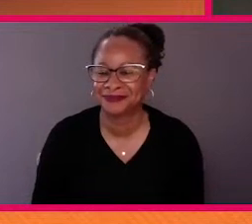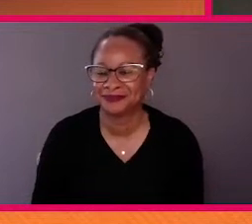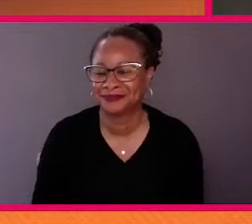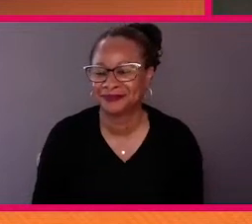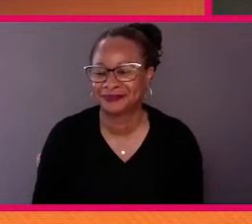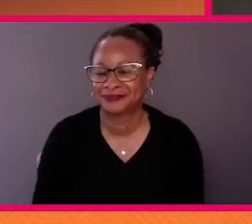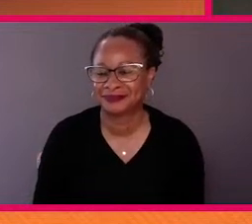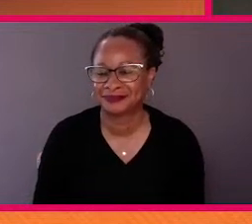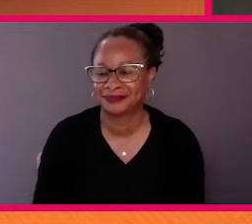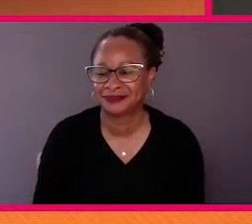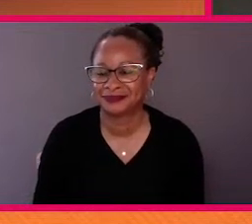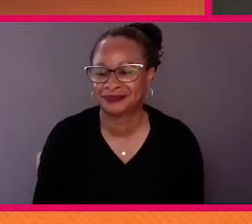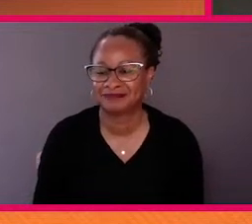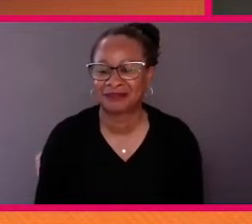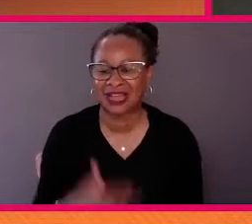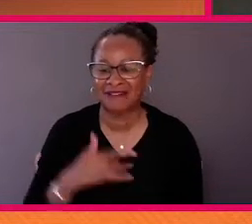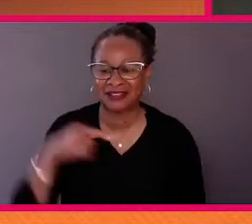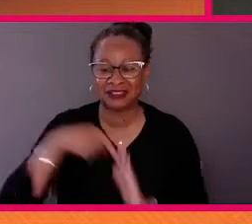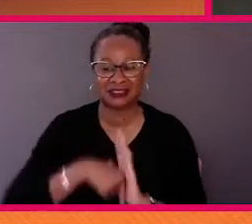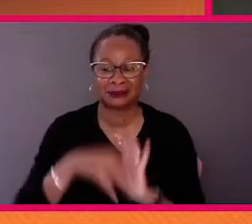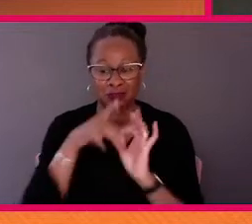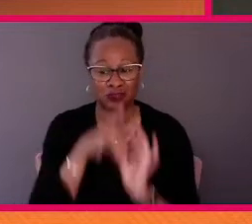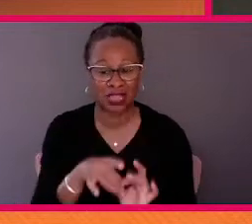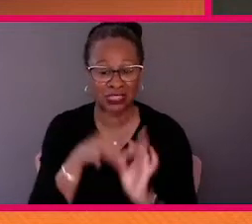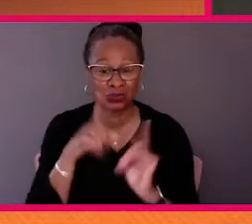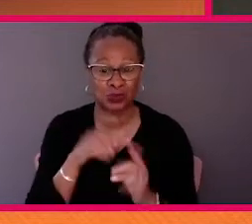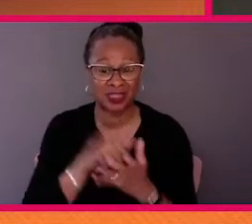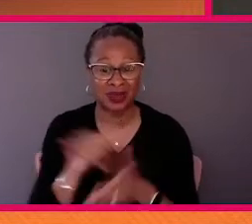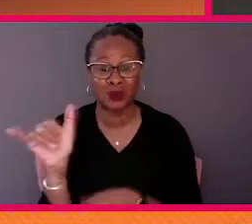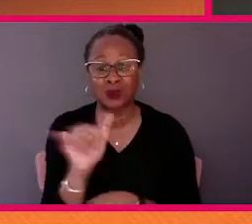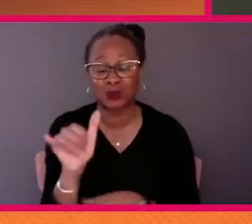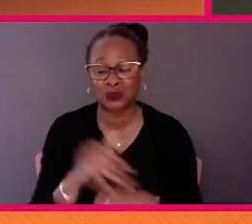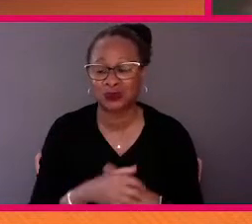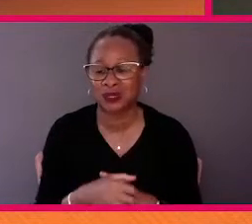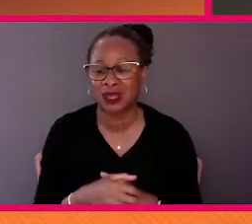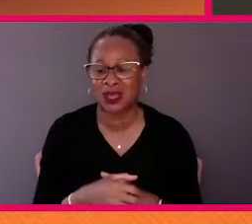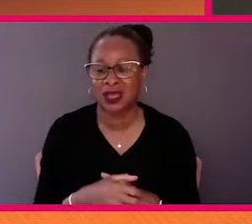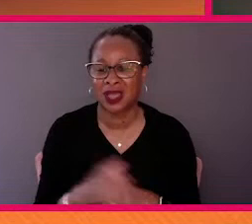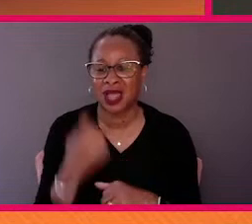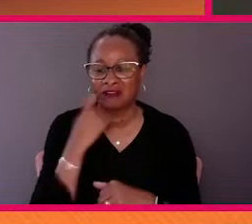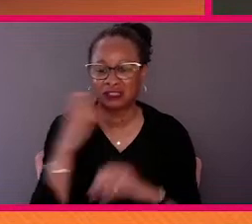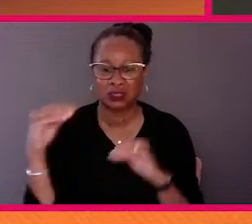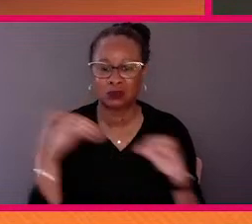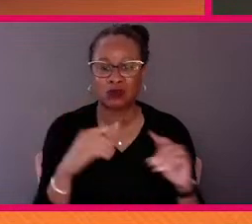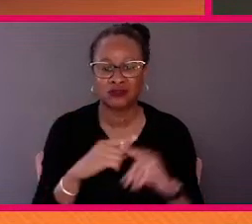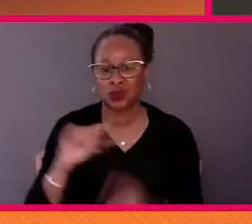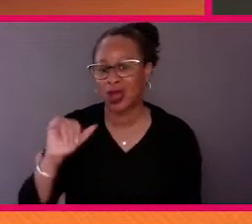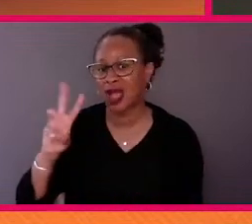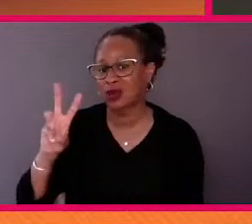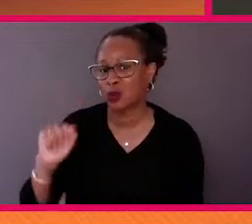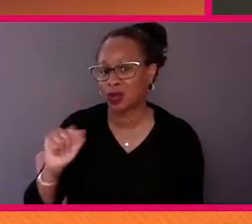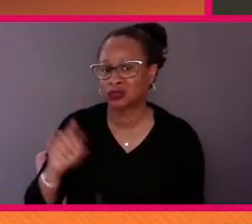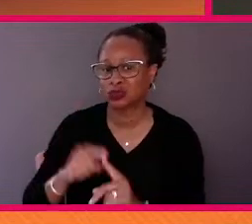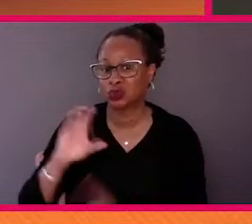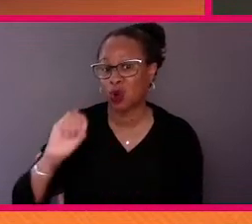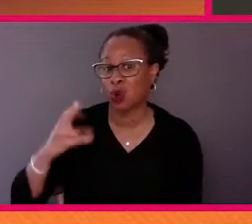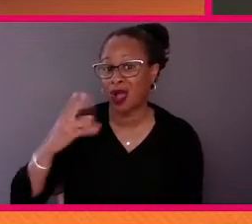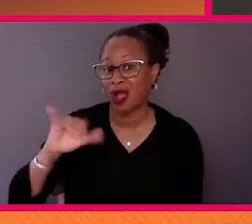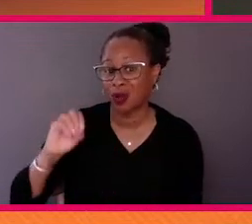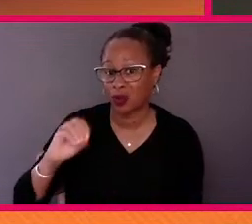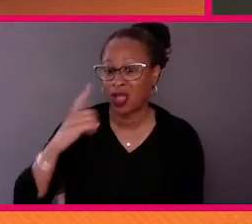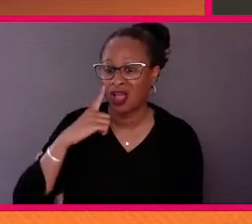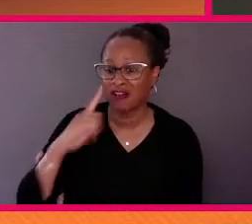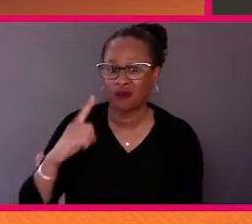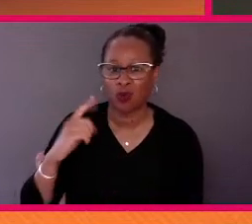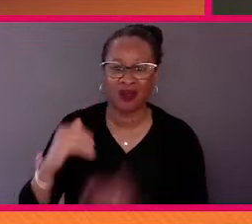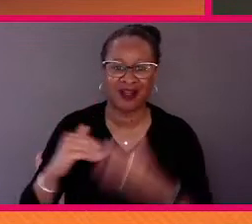I feel deeply related to that too, is that I just moved from Iowa to Ohio for about like less than a